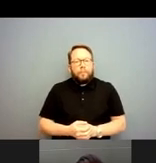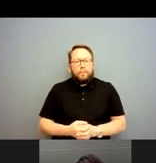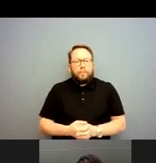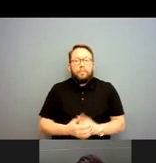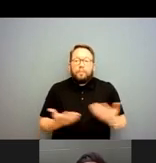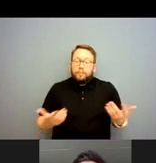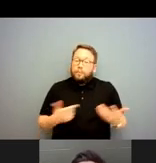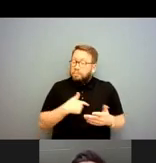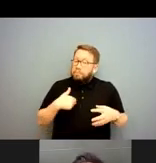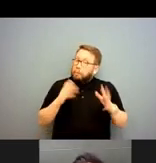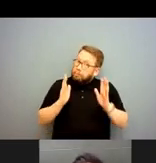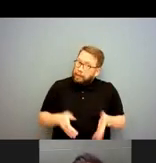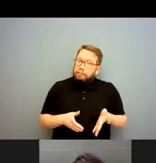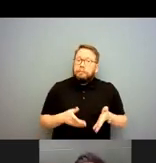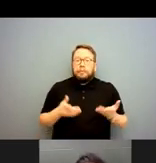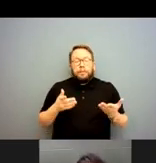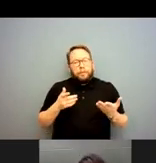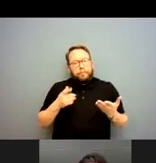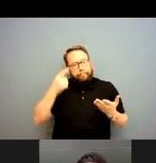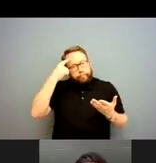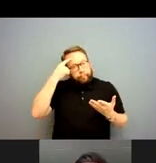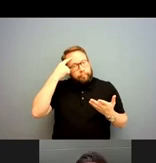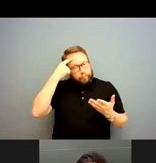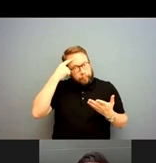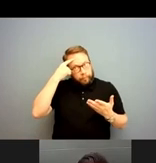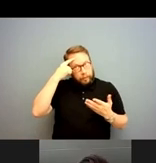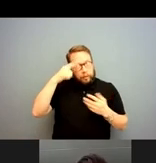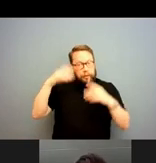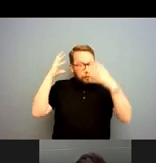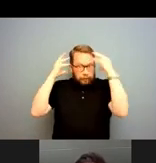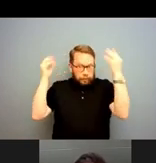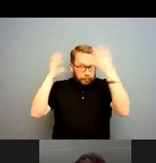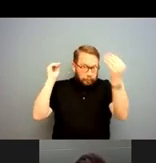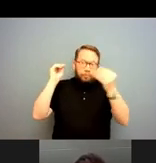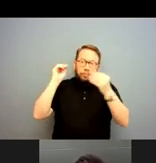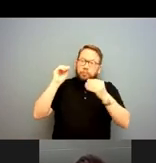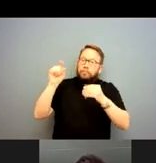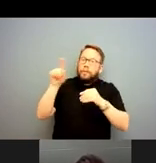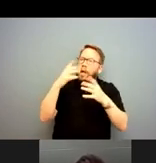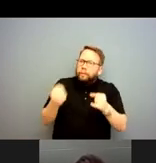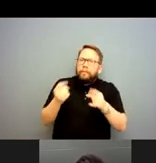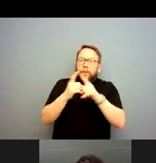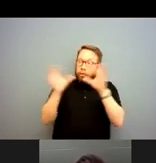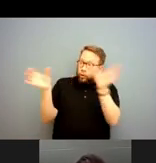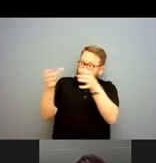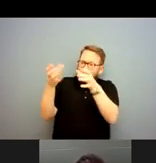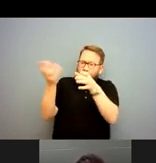one homogenous or from the other perspective, minority group within persons with